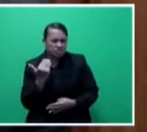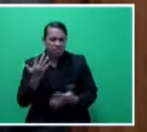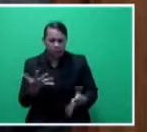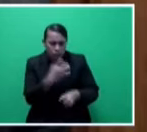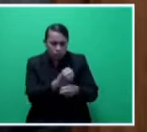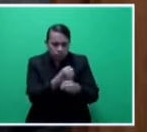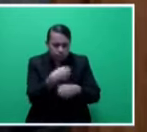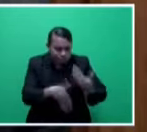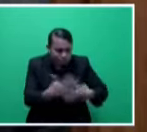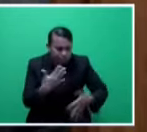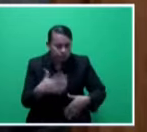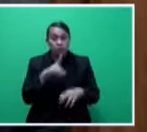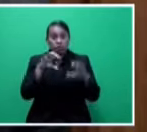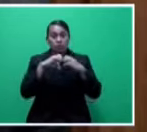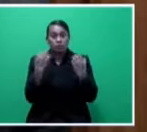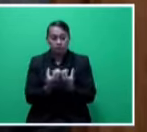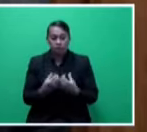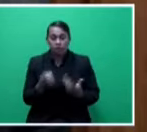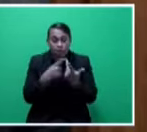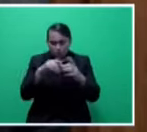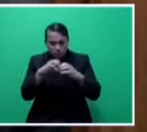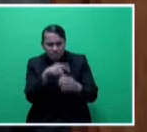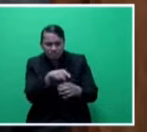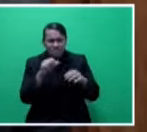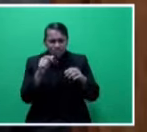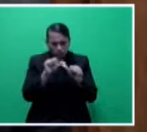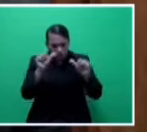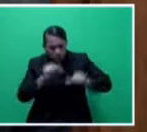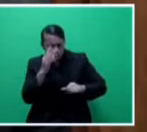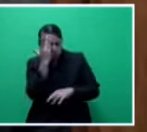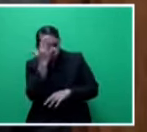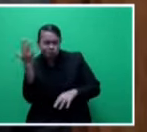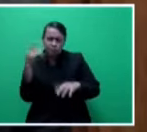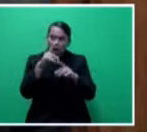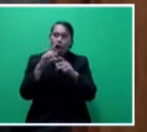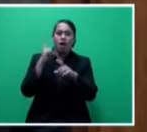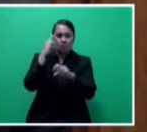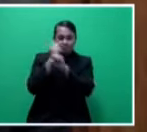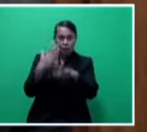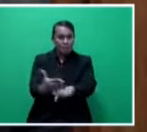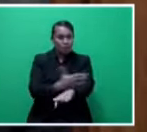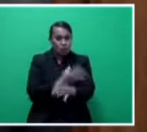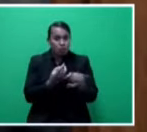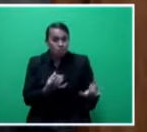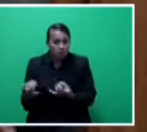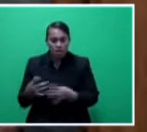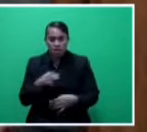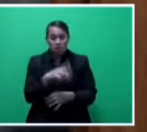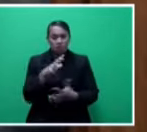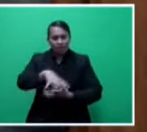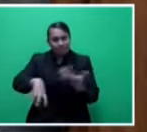and the analytical nature of the briefs was a tremendous asset in planning before, during and after severe